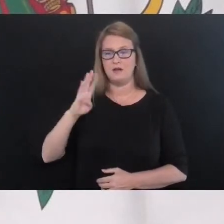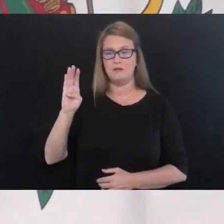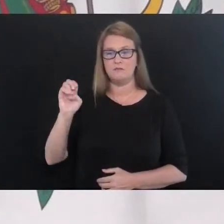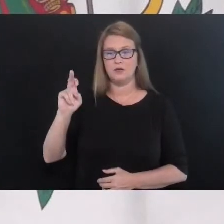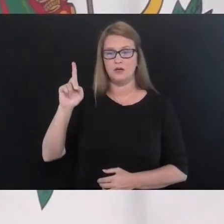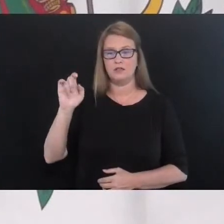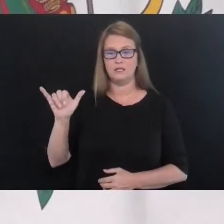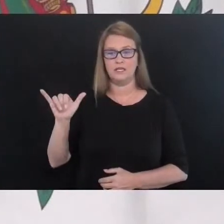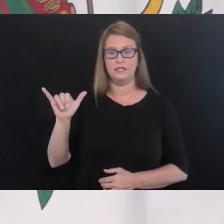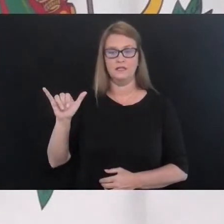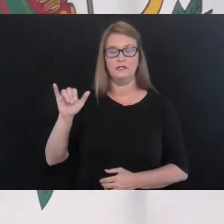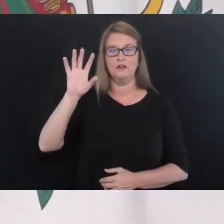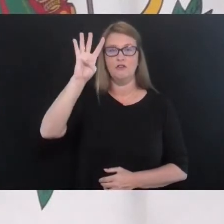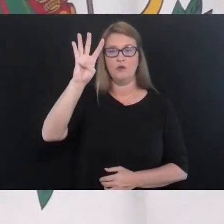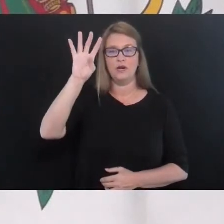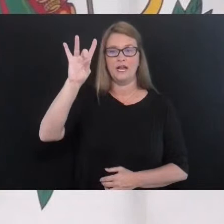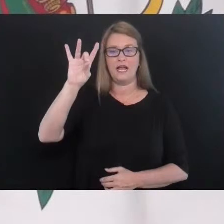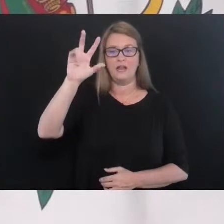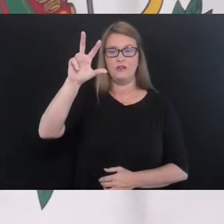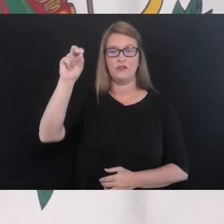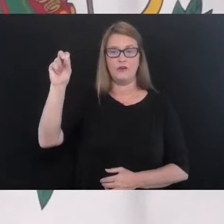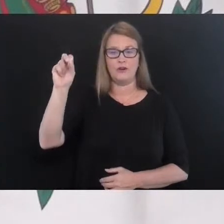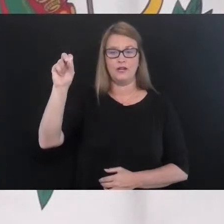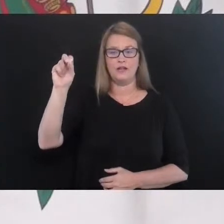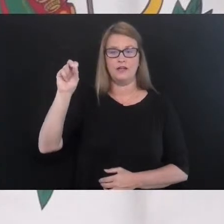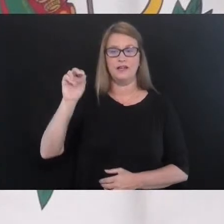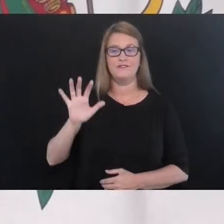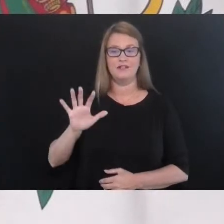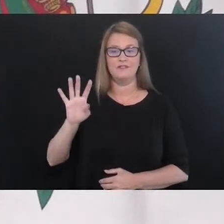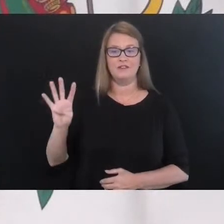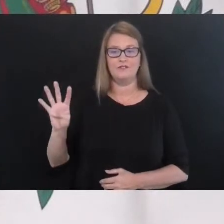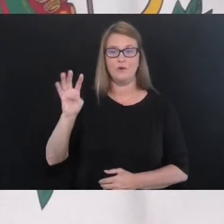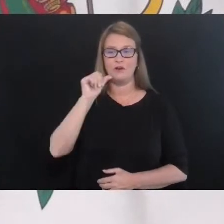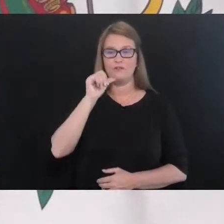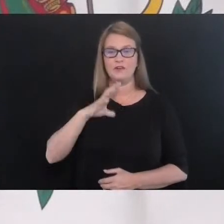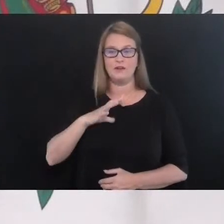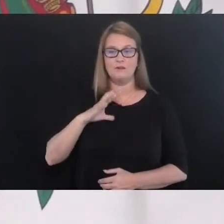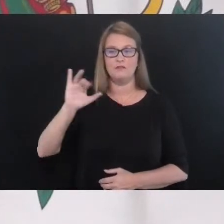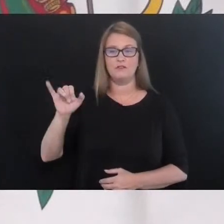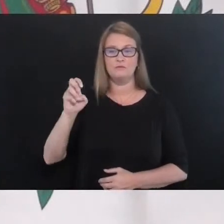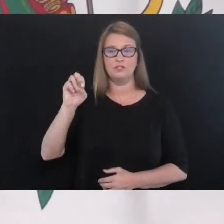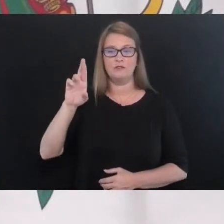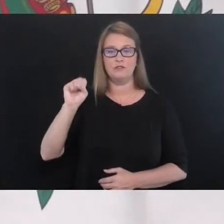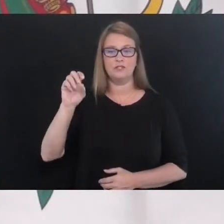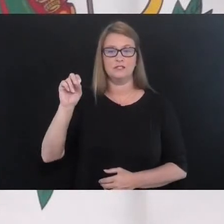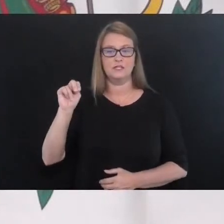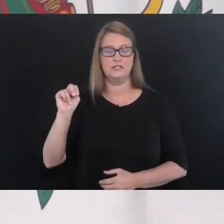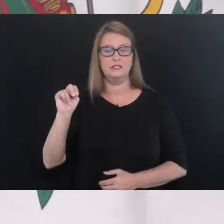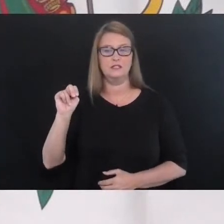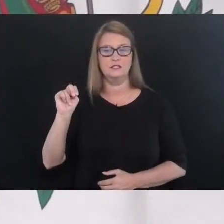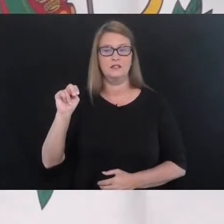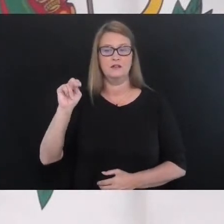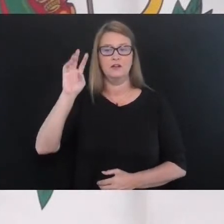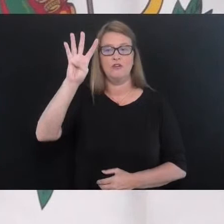County. The 4,830th death, a 54-year-old female from Jefferson County.